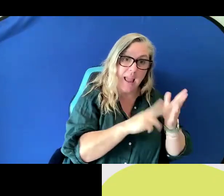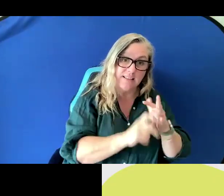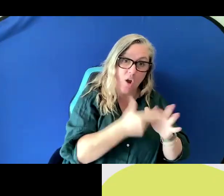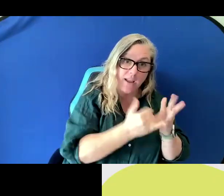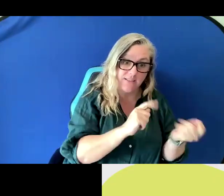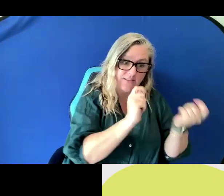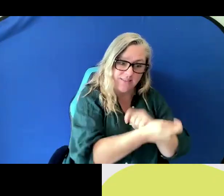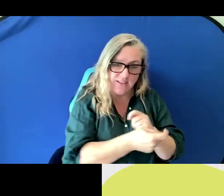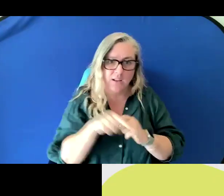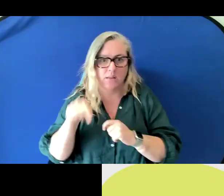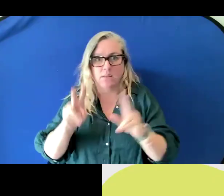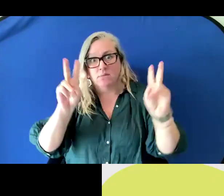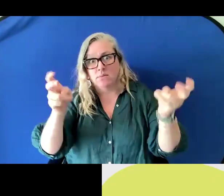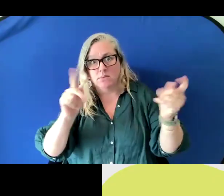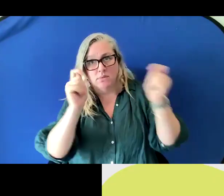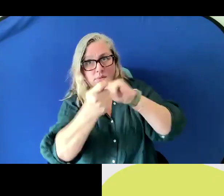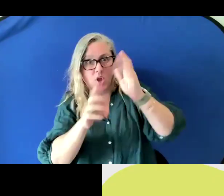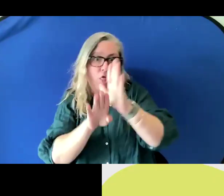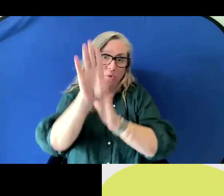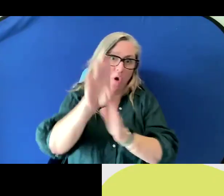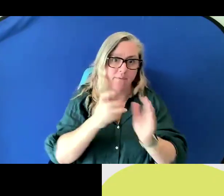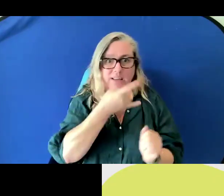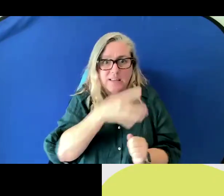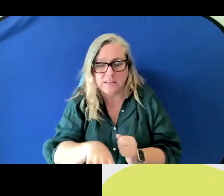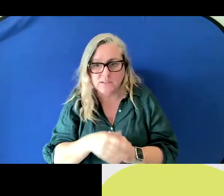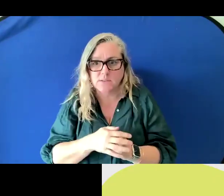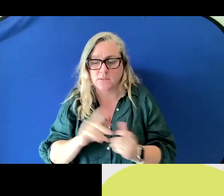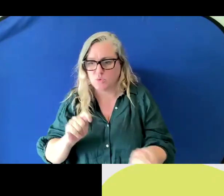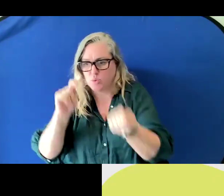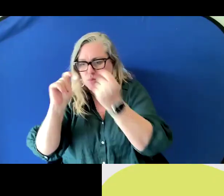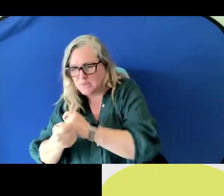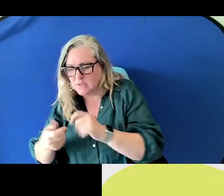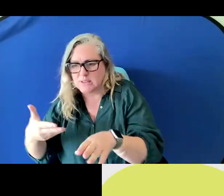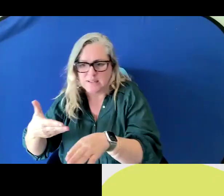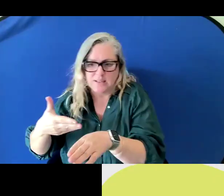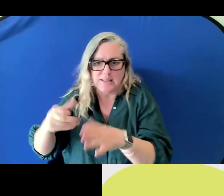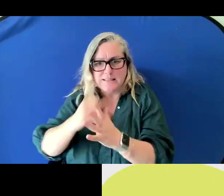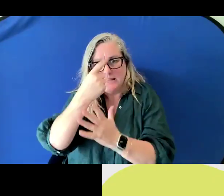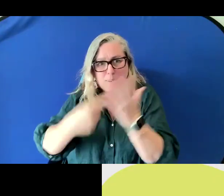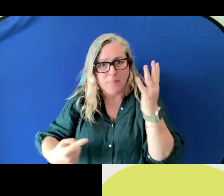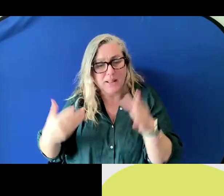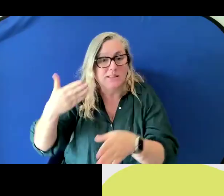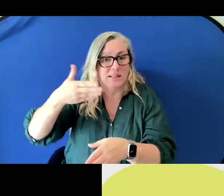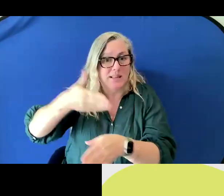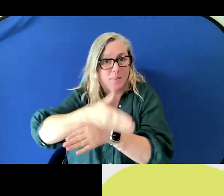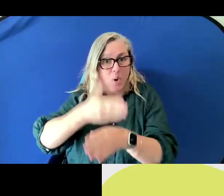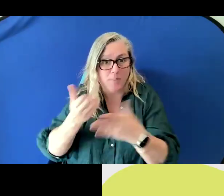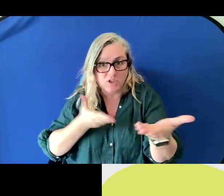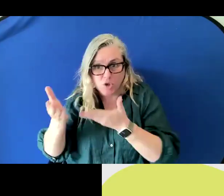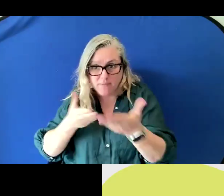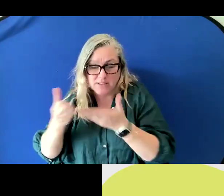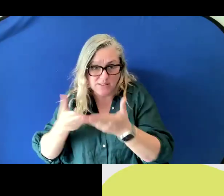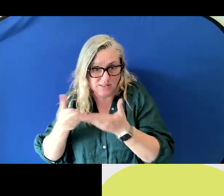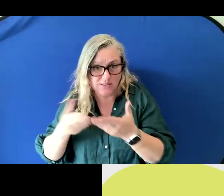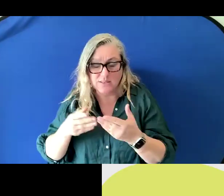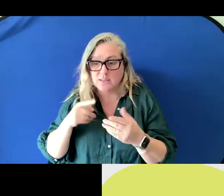other foundational supports, to changes to disability employment services to Inclusive Employment Australia, the review of the